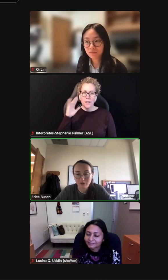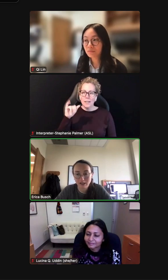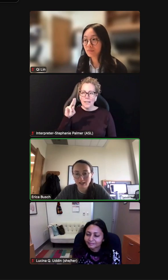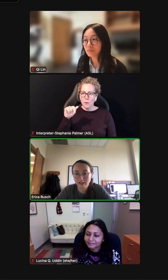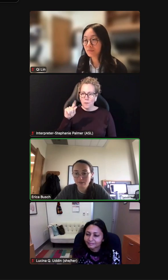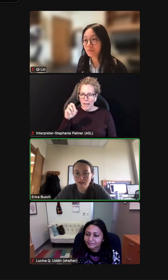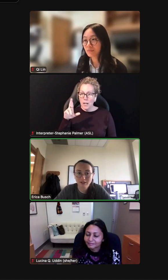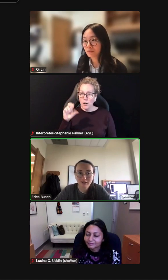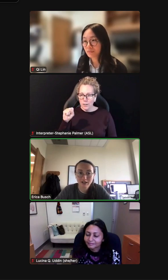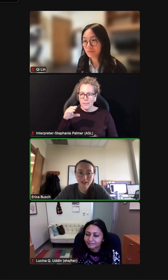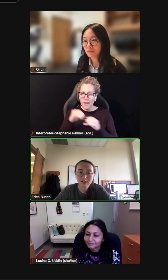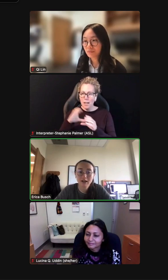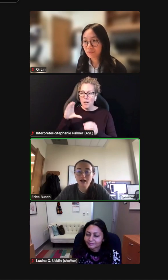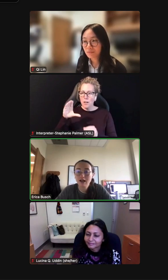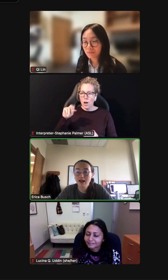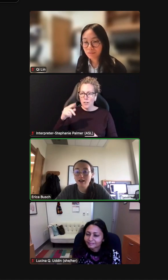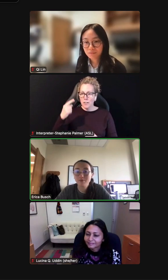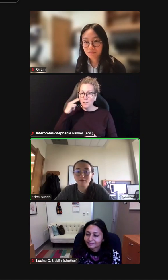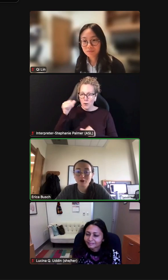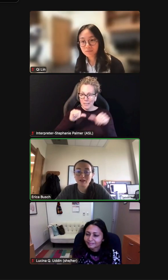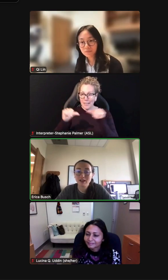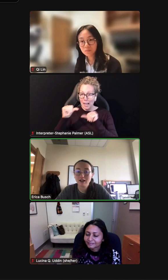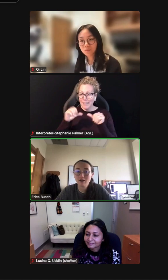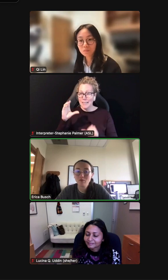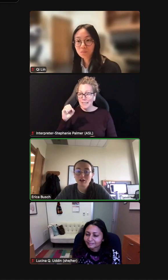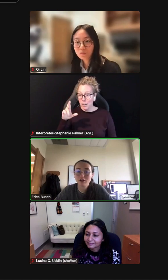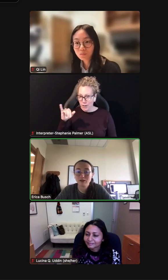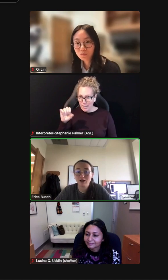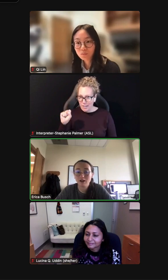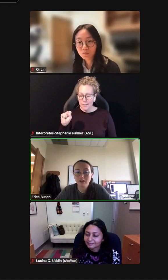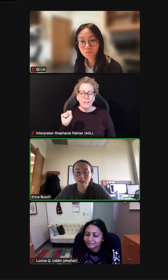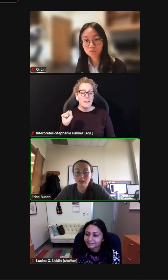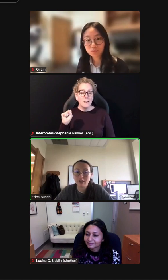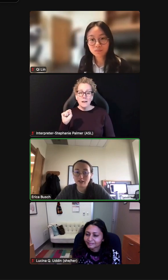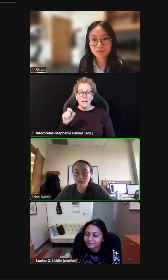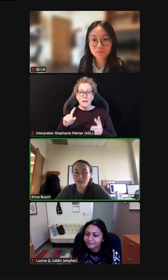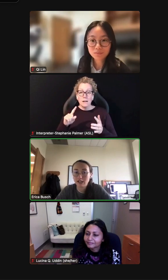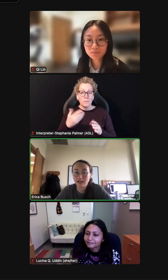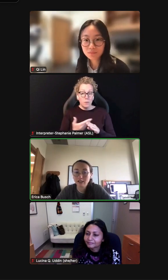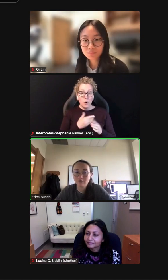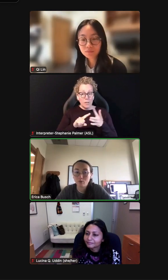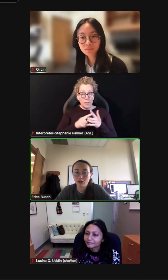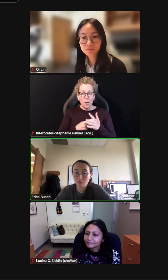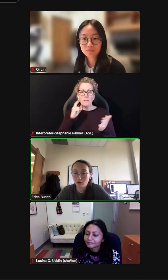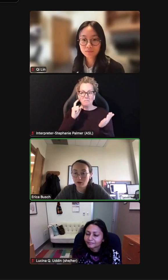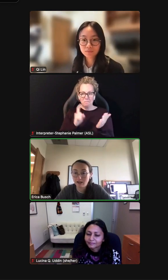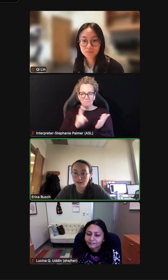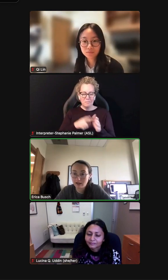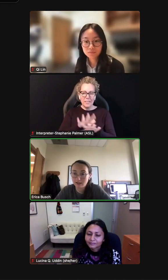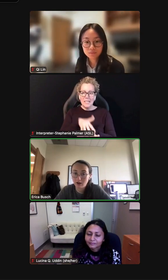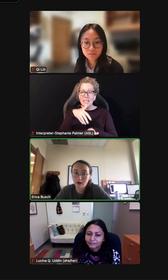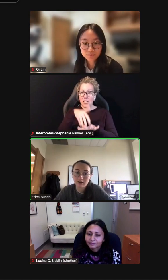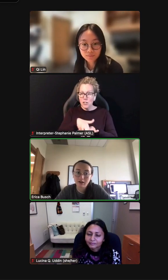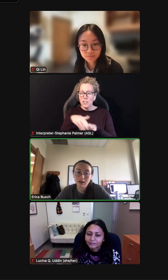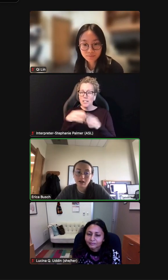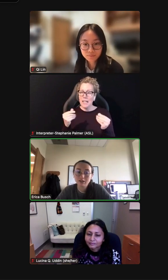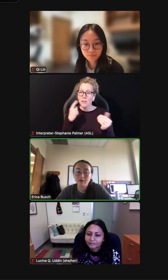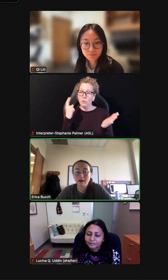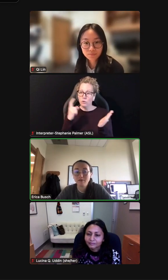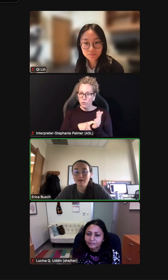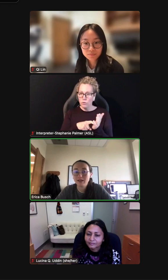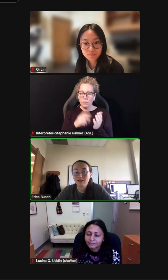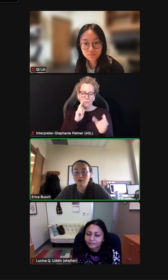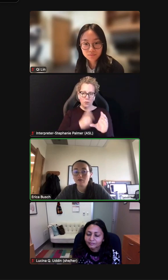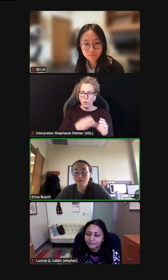Cognitive Neuroscience speaker series. And before beginning, we want to acknowledge the Indigenous lands from which we're joining today's talk.